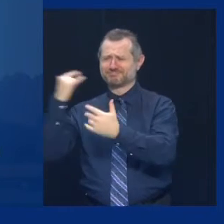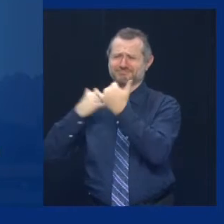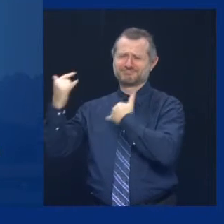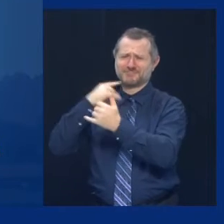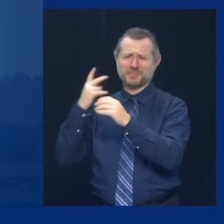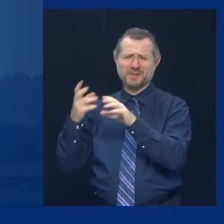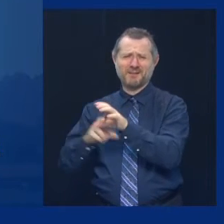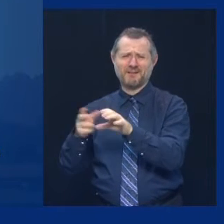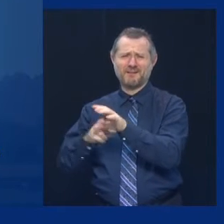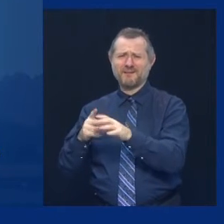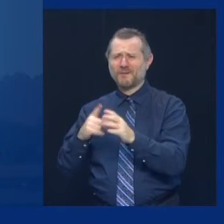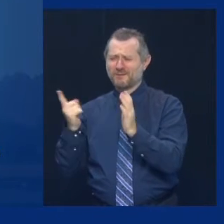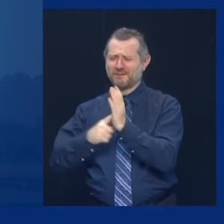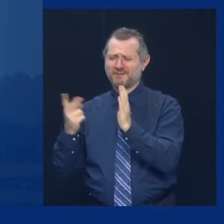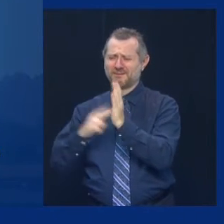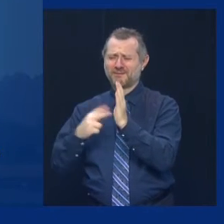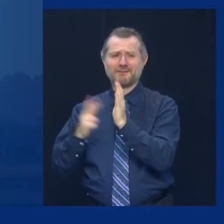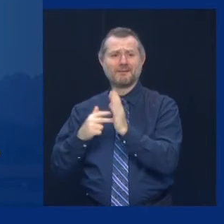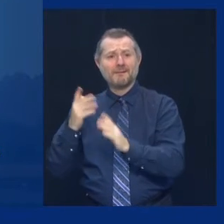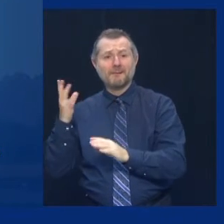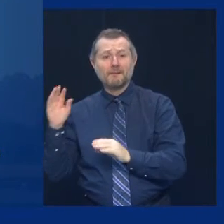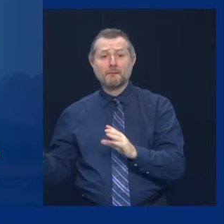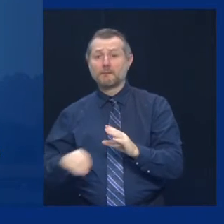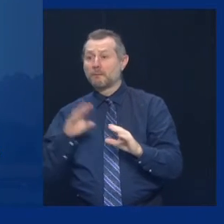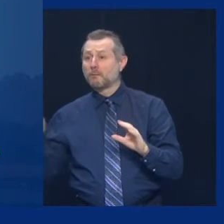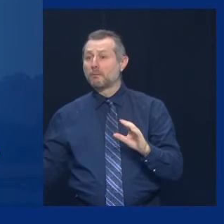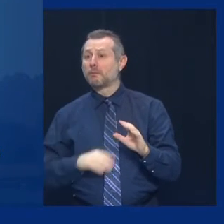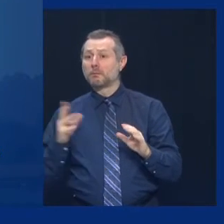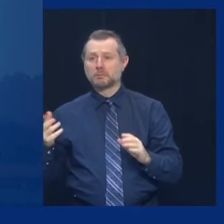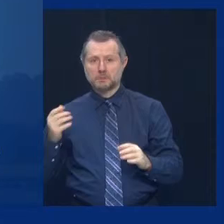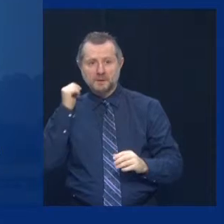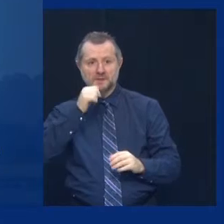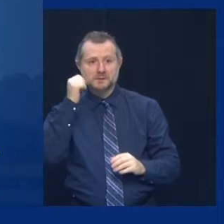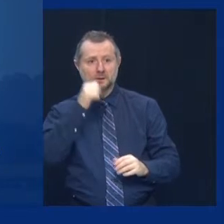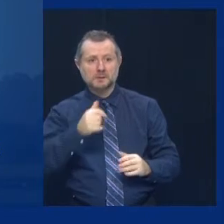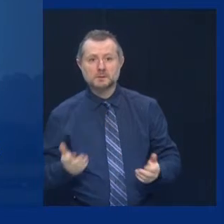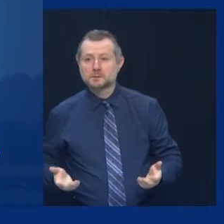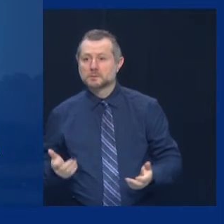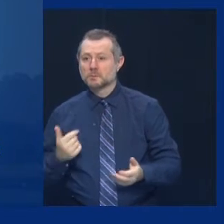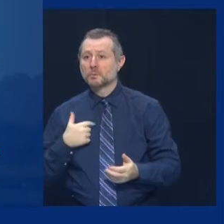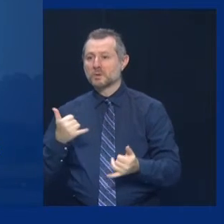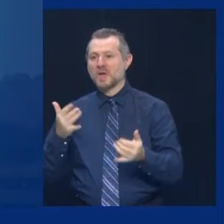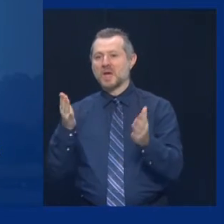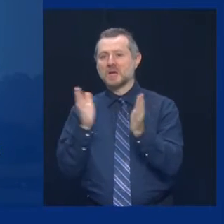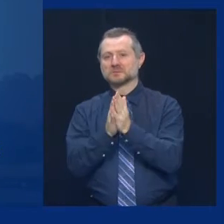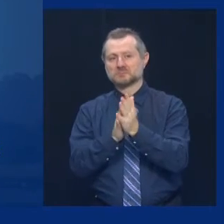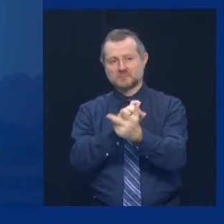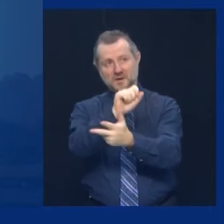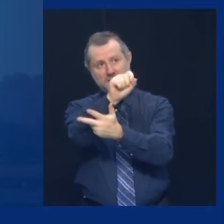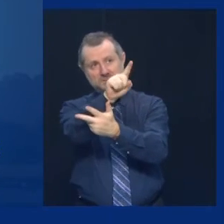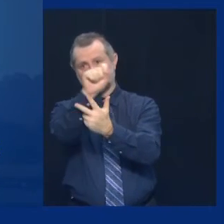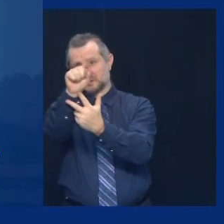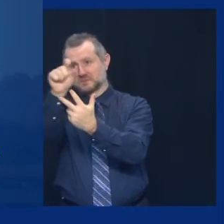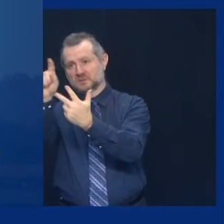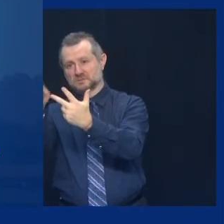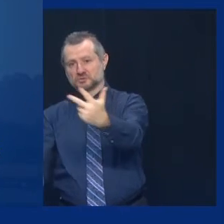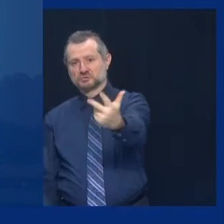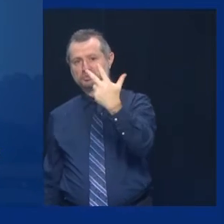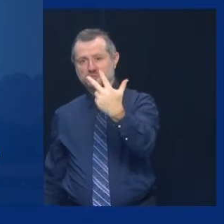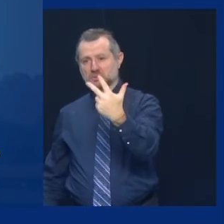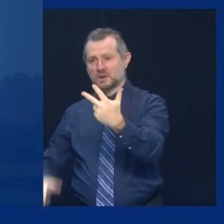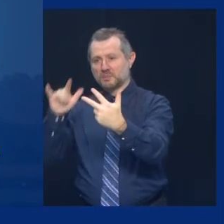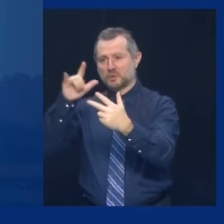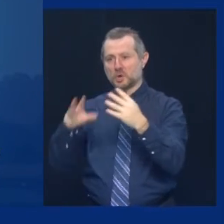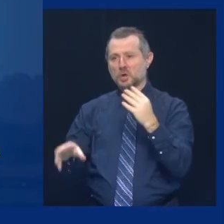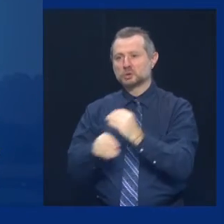passengers per day. I am asking those airlines to add New York State to the list